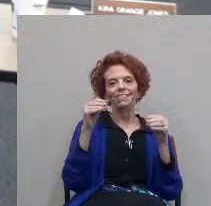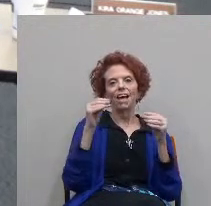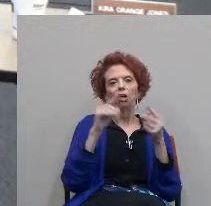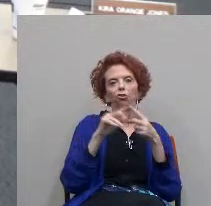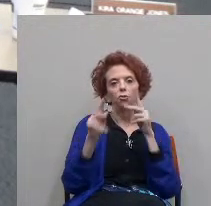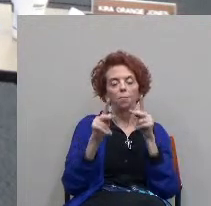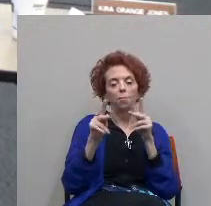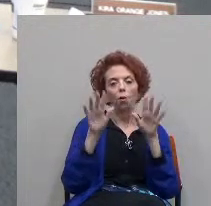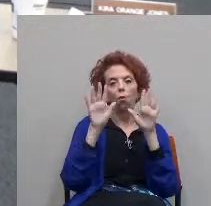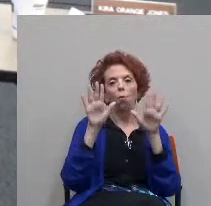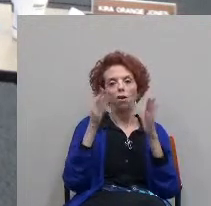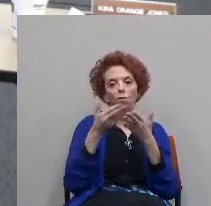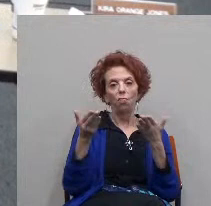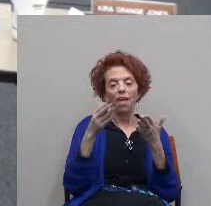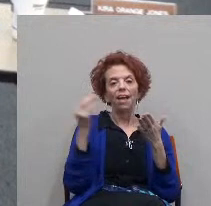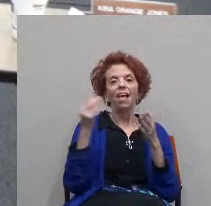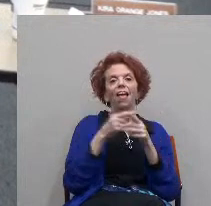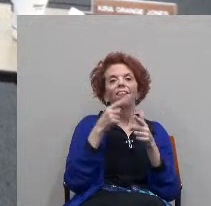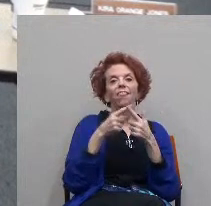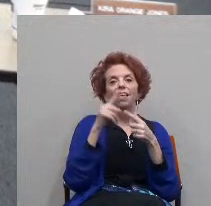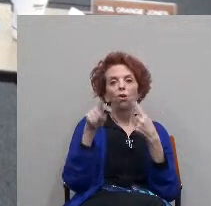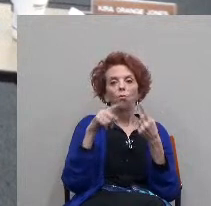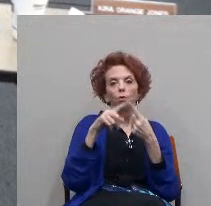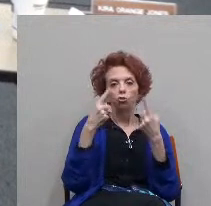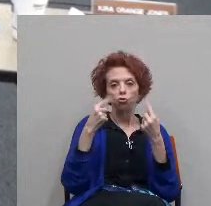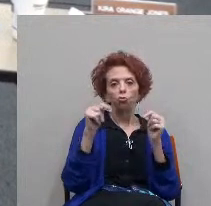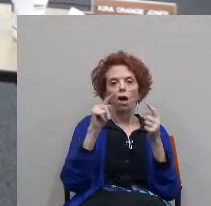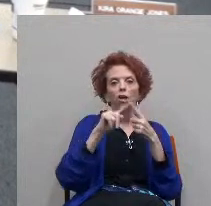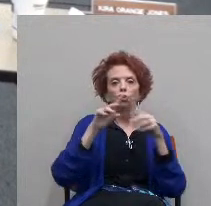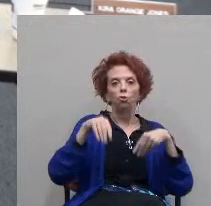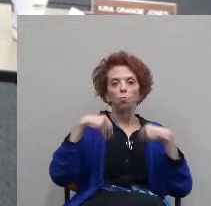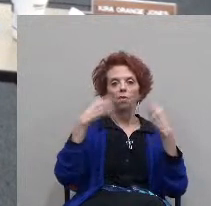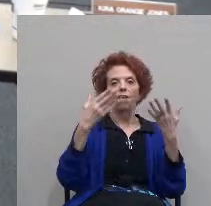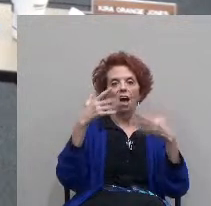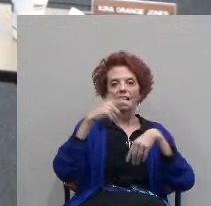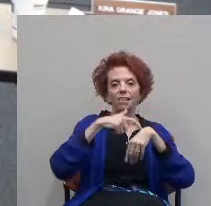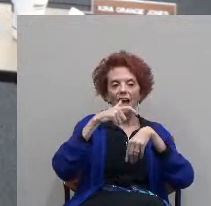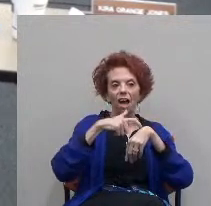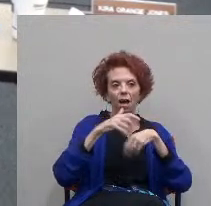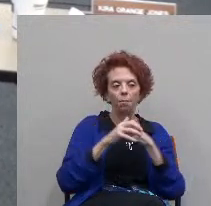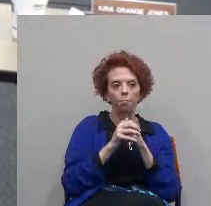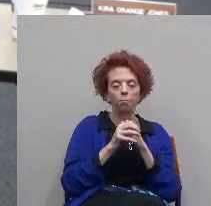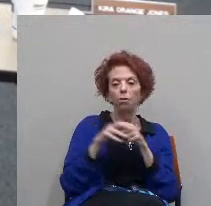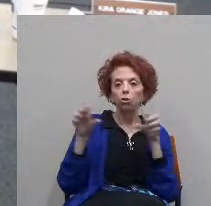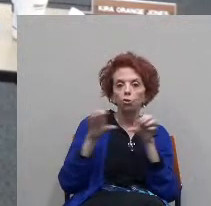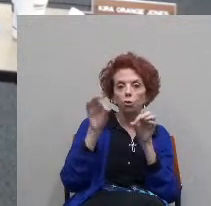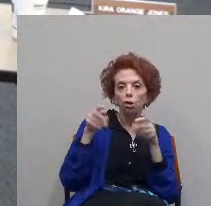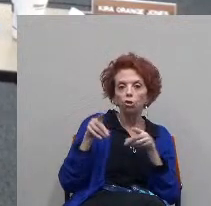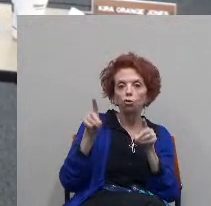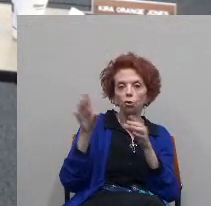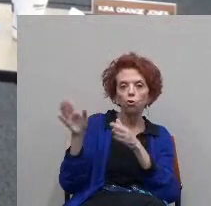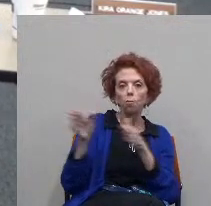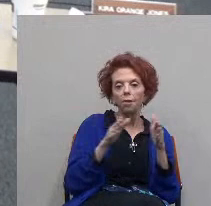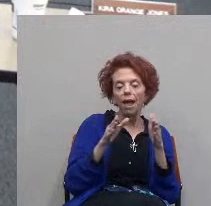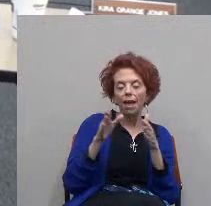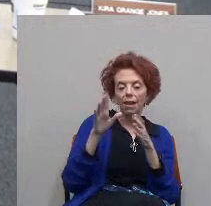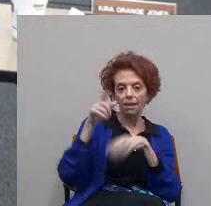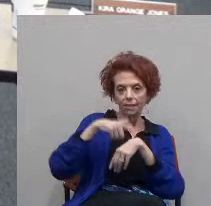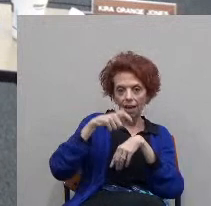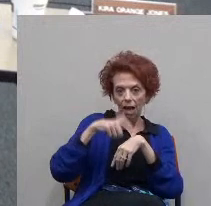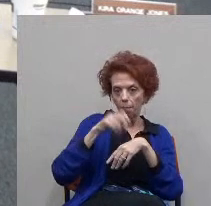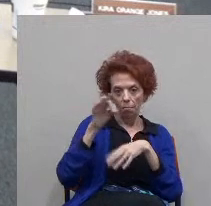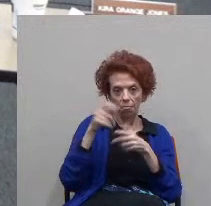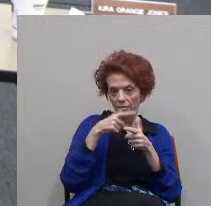then when you're trying to provide time, as Ronnie's saying, well, do it during your planning period. Well, that either wipes out your